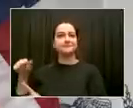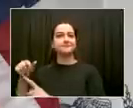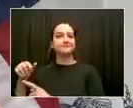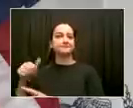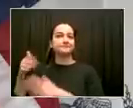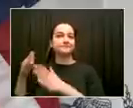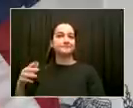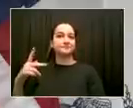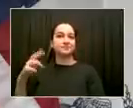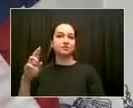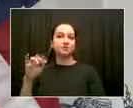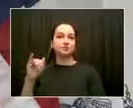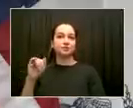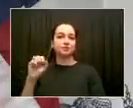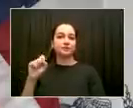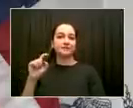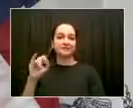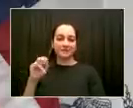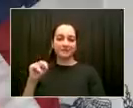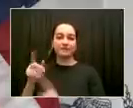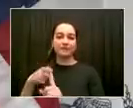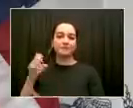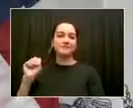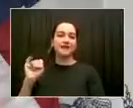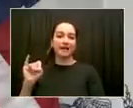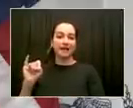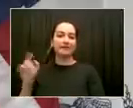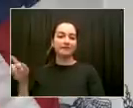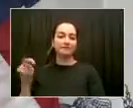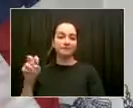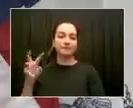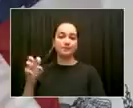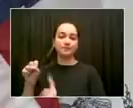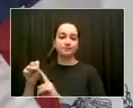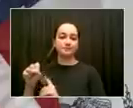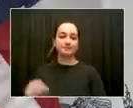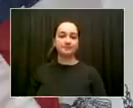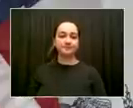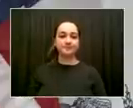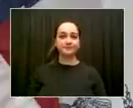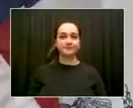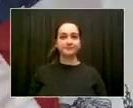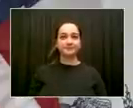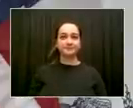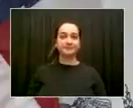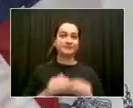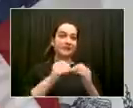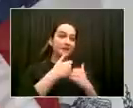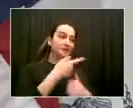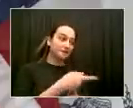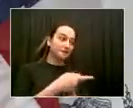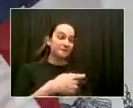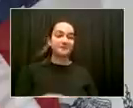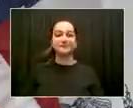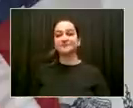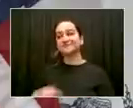been? I'm good. I'm good. So on the vaccine front, now that we've gotten